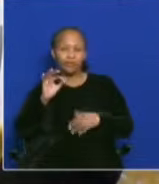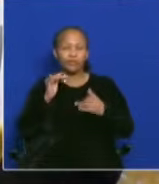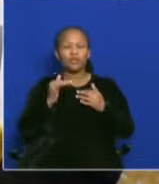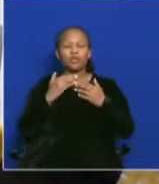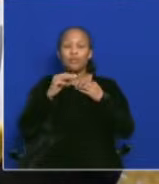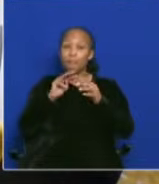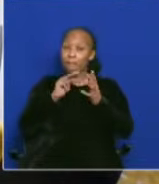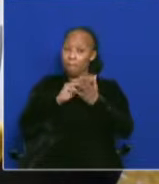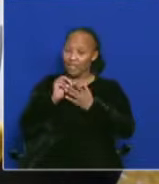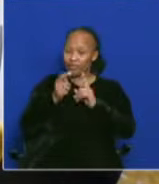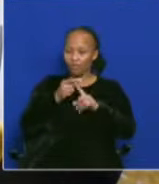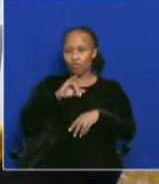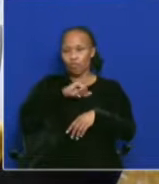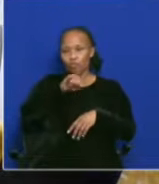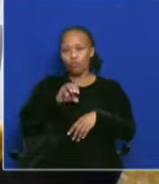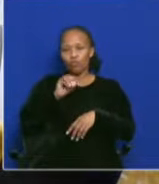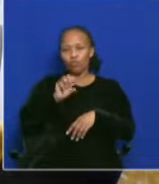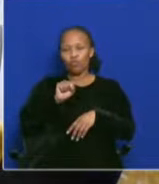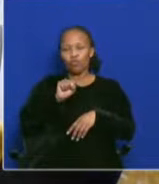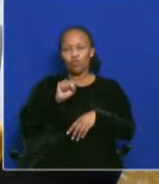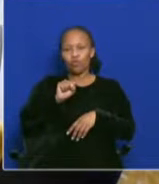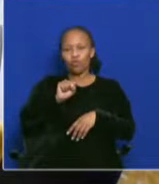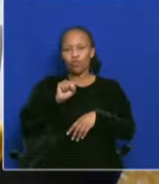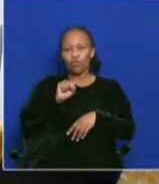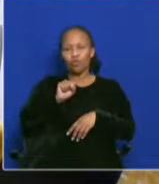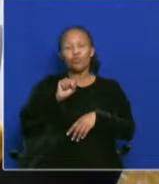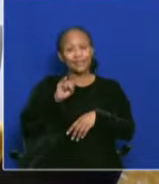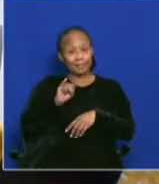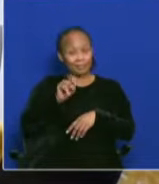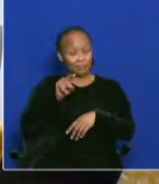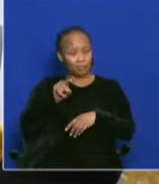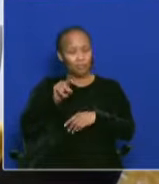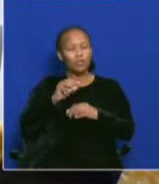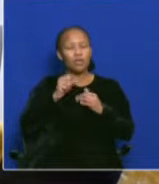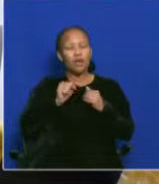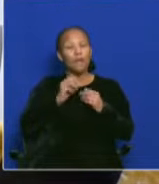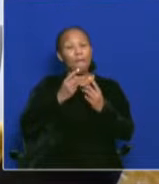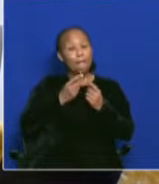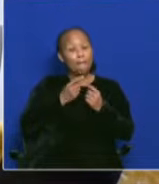of messages that are forwarded from Josie.